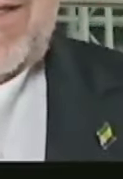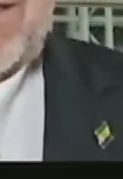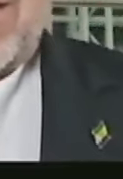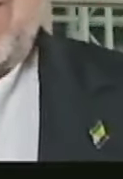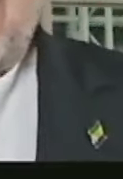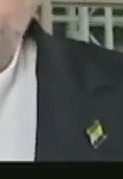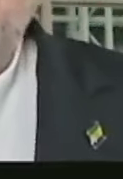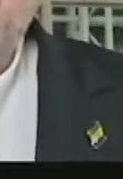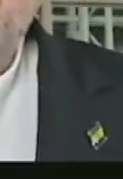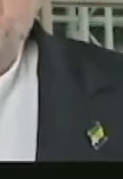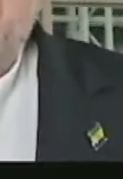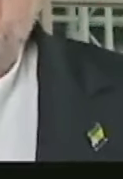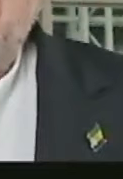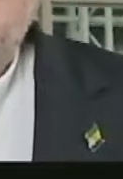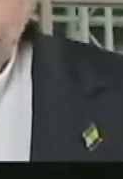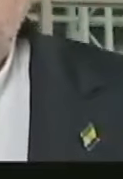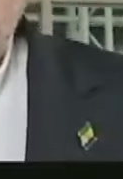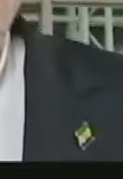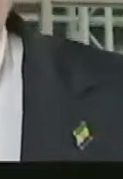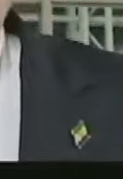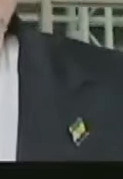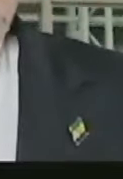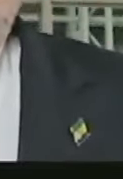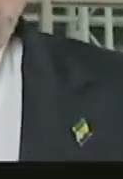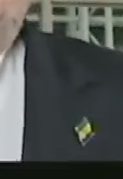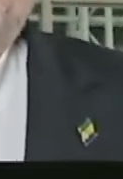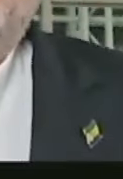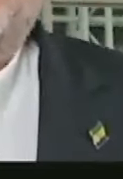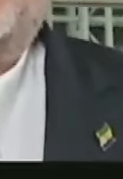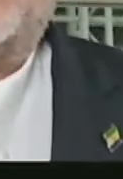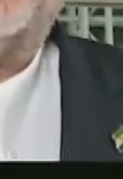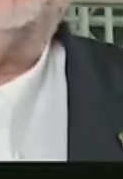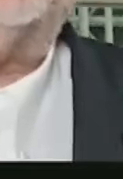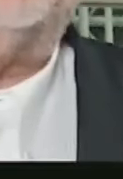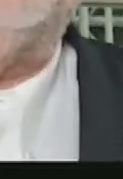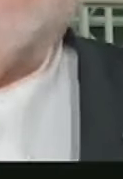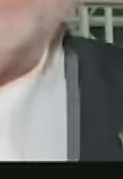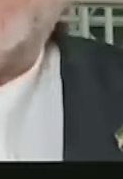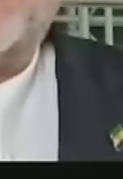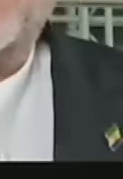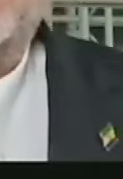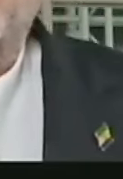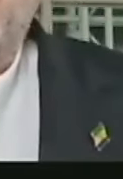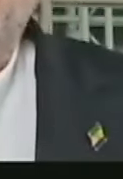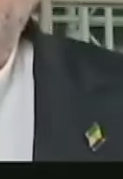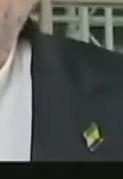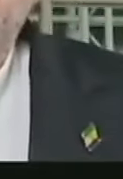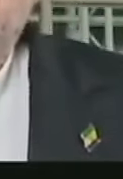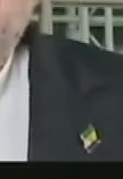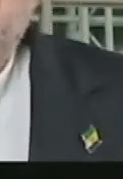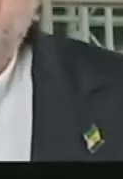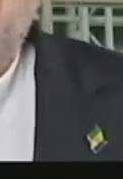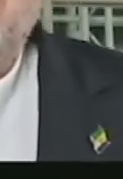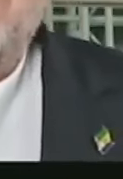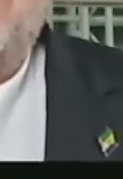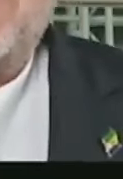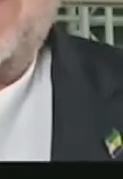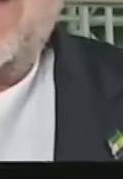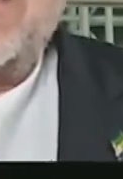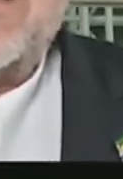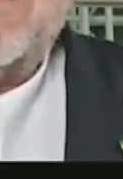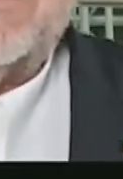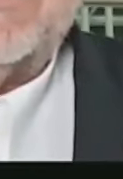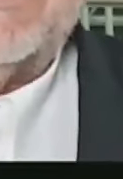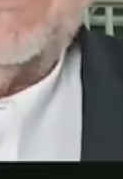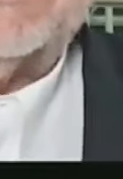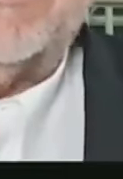Garifuna people, who led the resistance against British colonialism for 31 years until he was